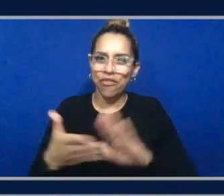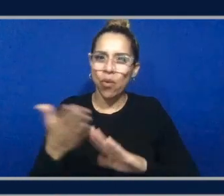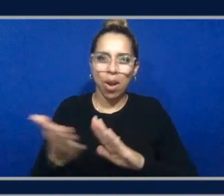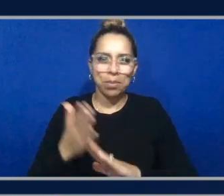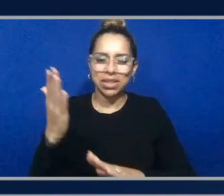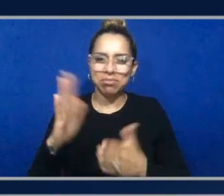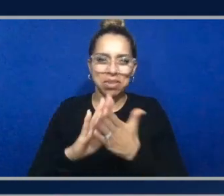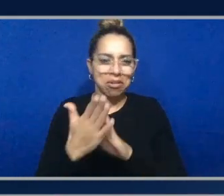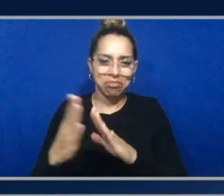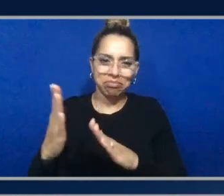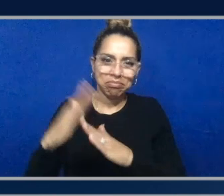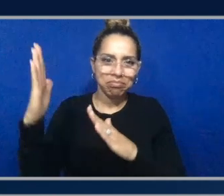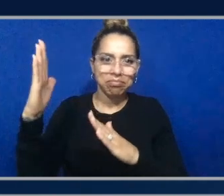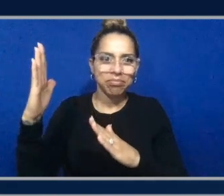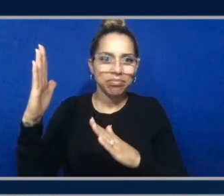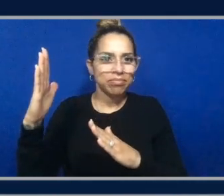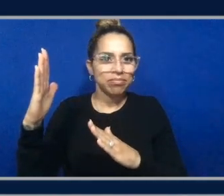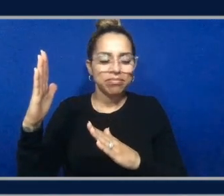getting closer to